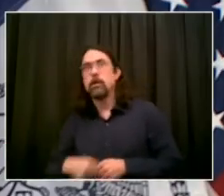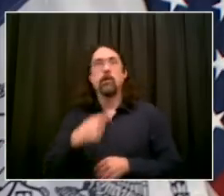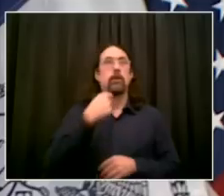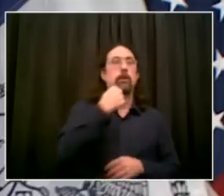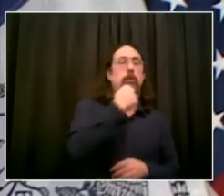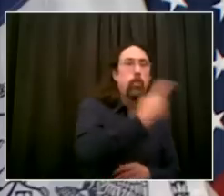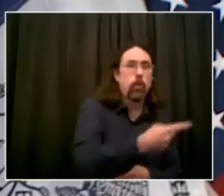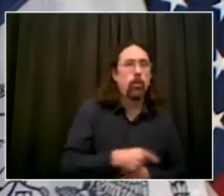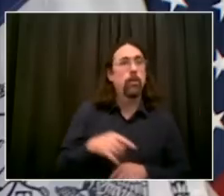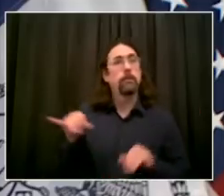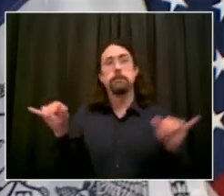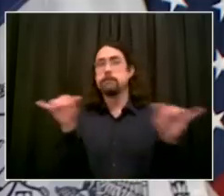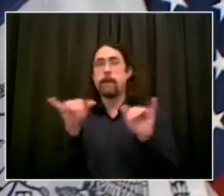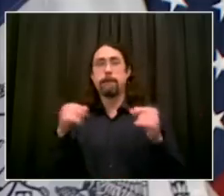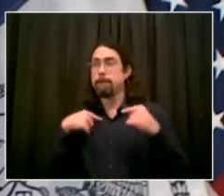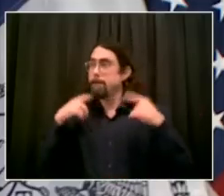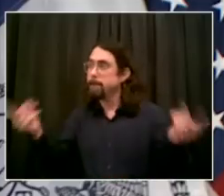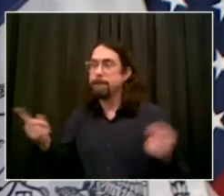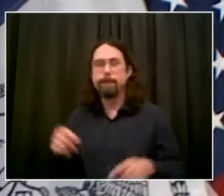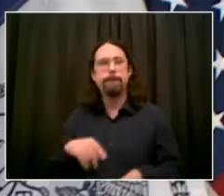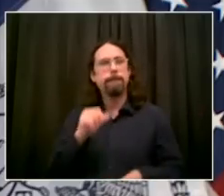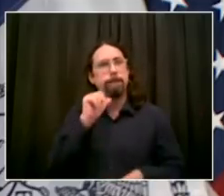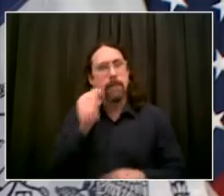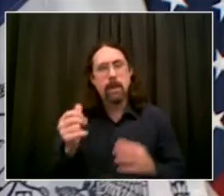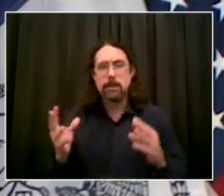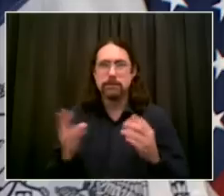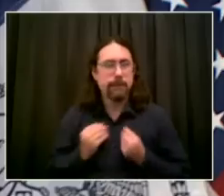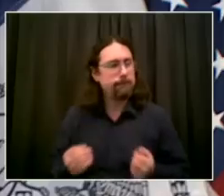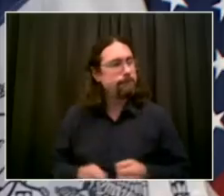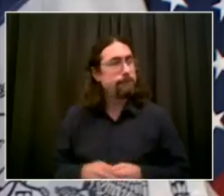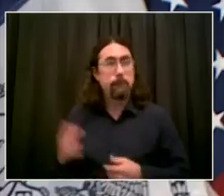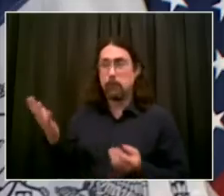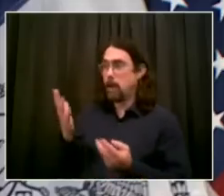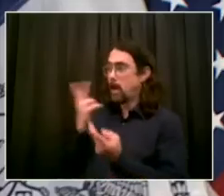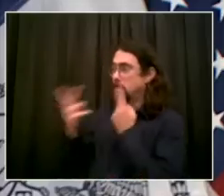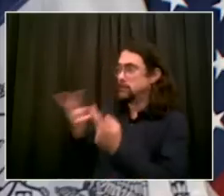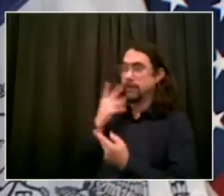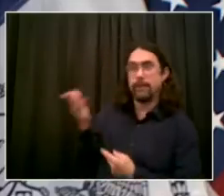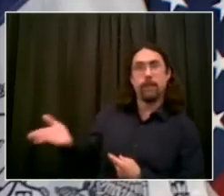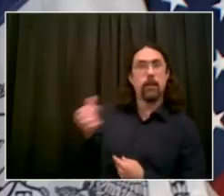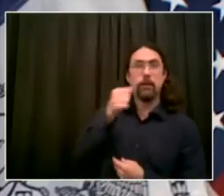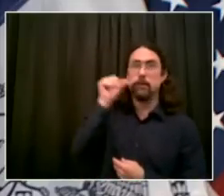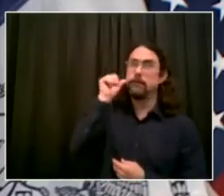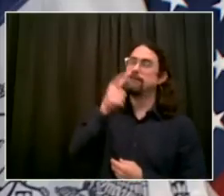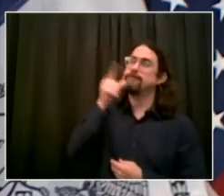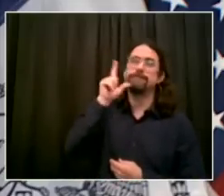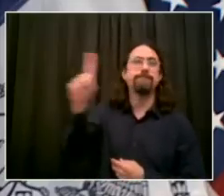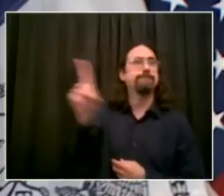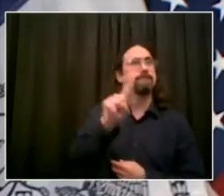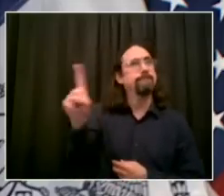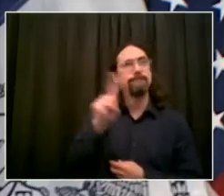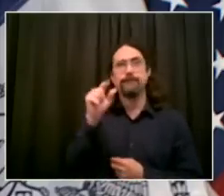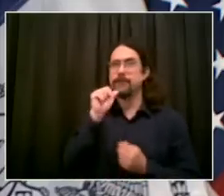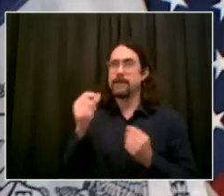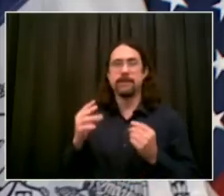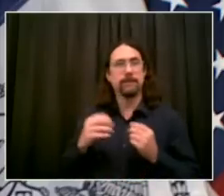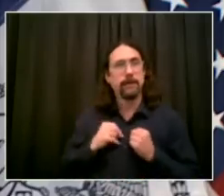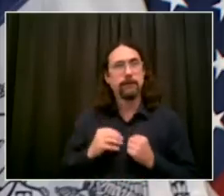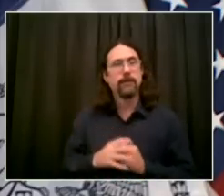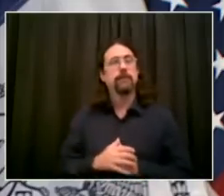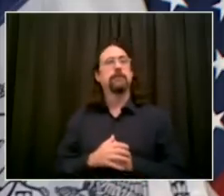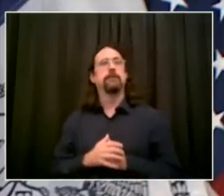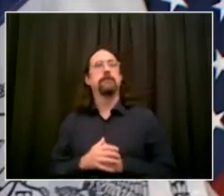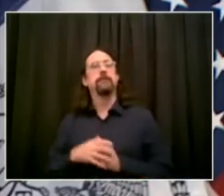happen. So we will get this right. I understand it's a very complex situation, again, under a new set